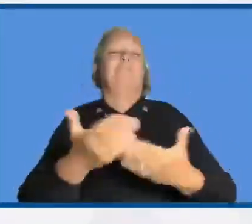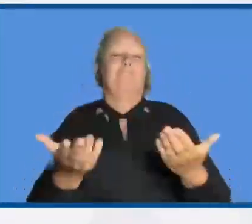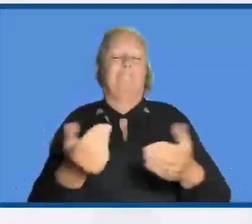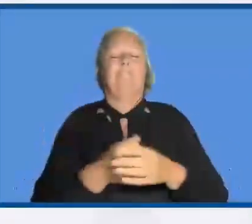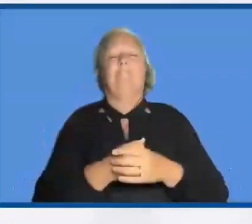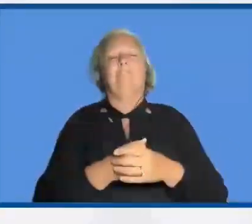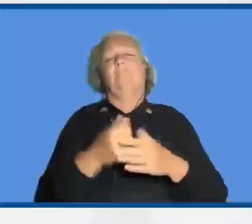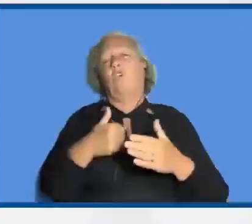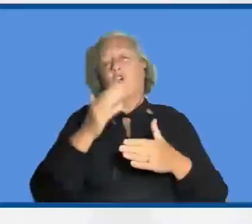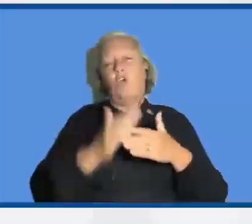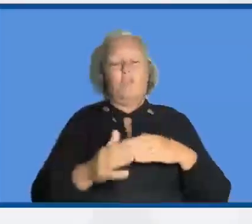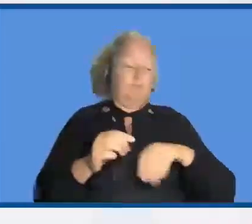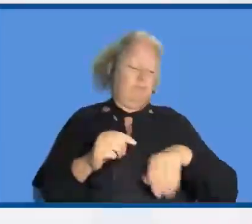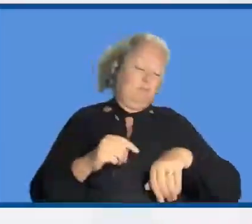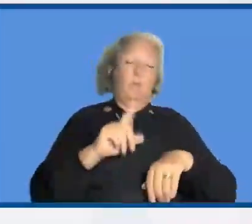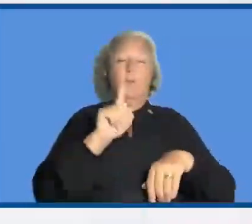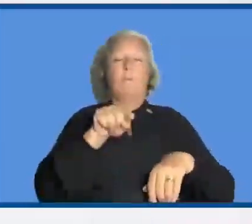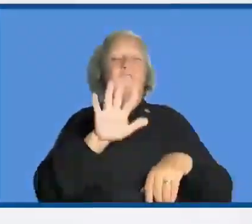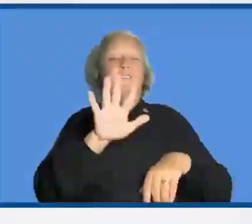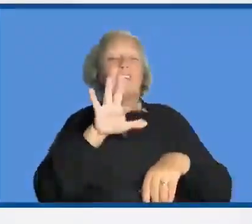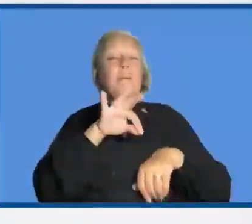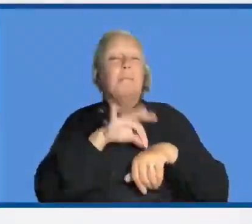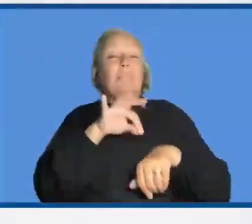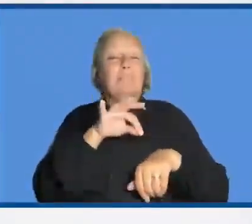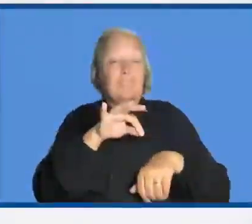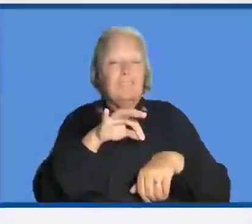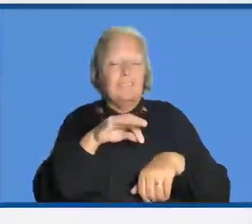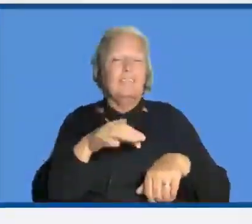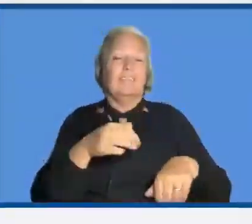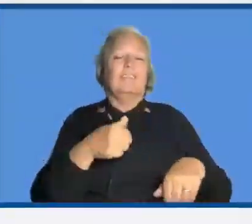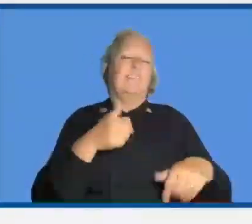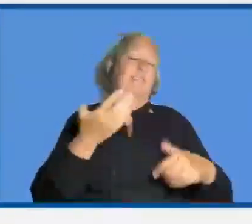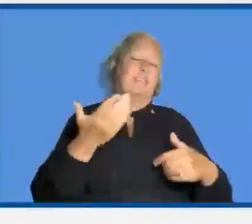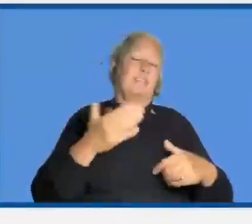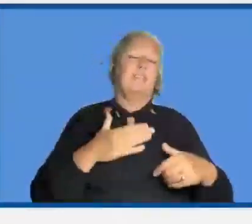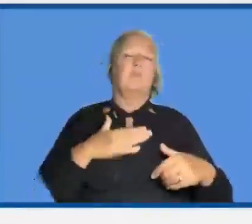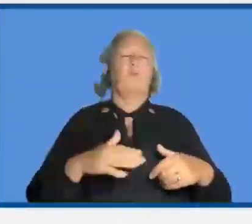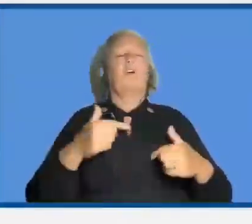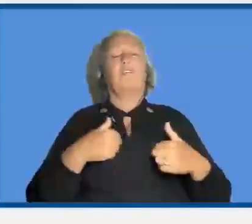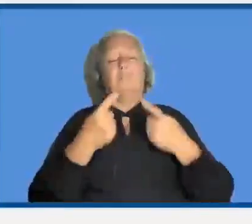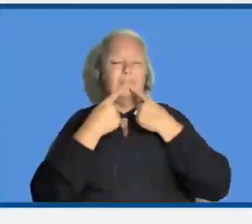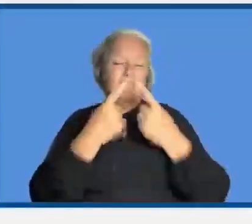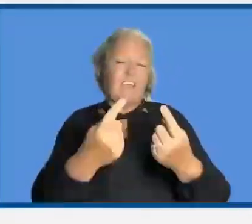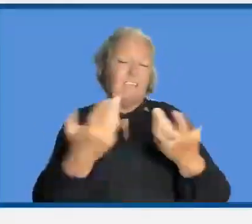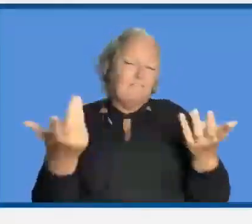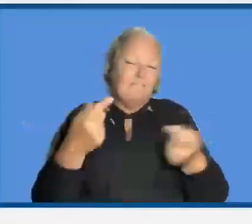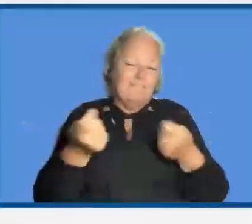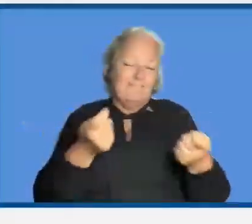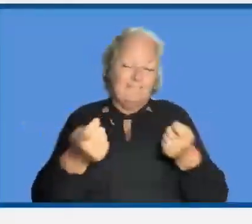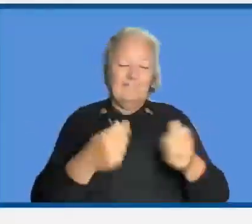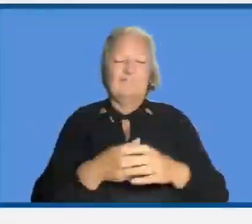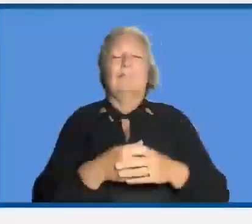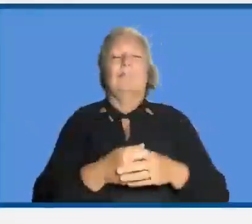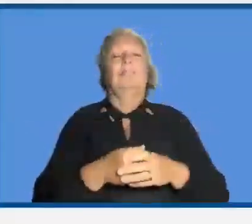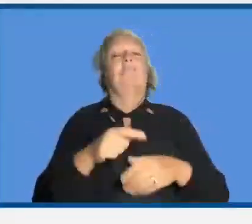and a half is to, again, pull off my cap as a moderator, is to remind us all that in Latin America